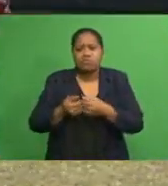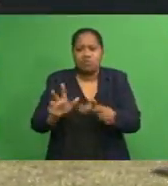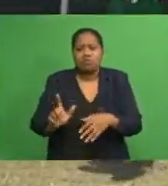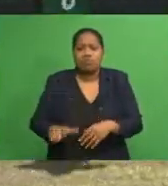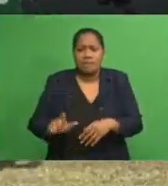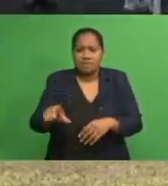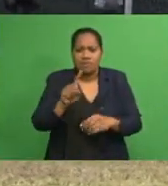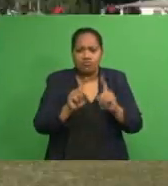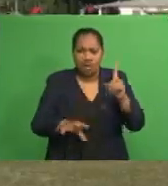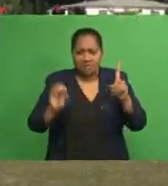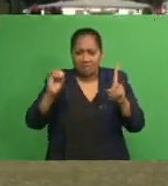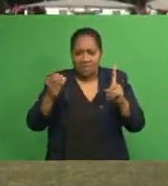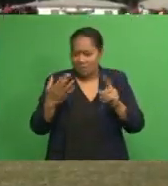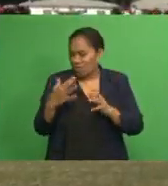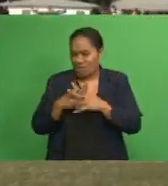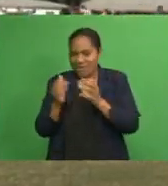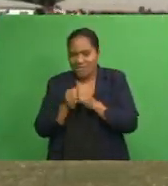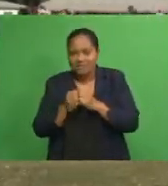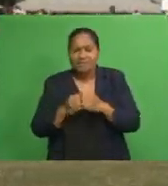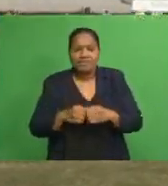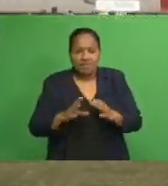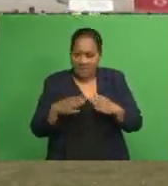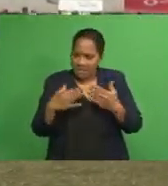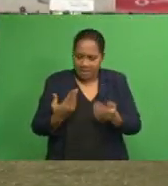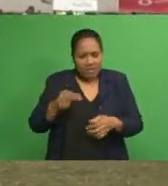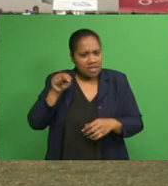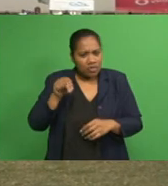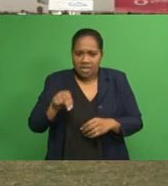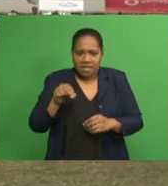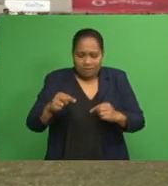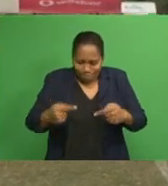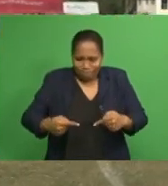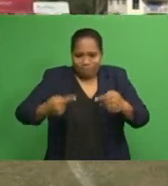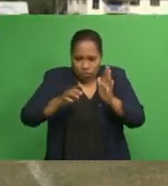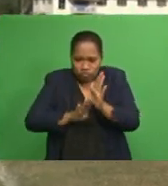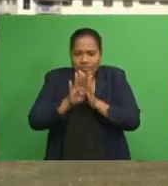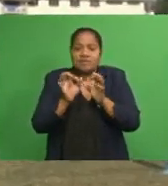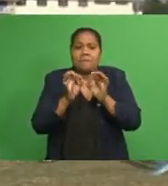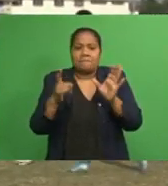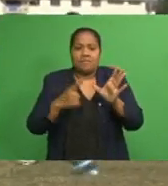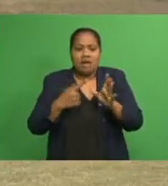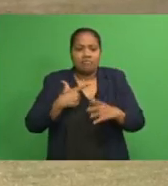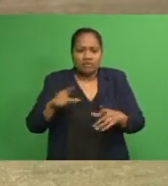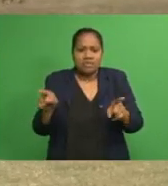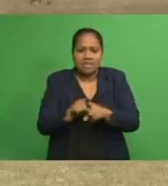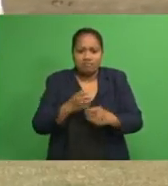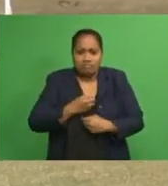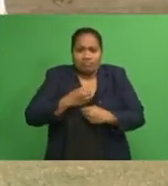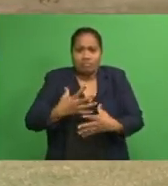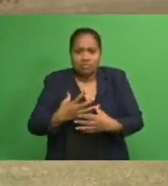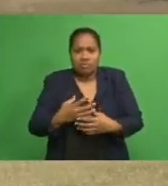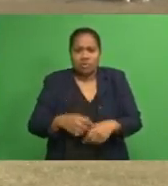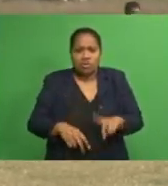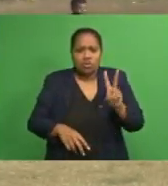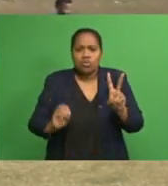says despite the short turnaround time, they will need to rise against Mba, who also suffered a shock 2-0 defeat to Nesinu.